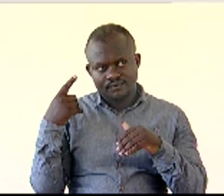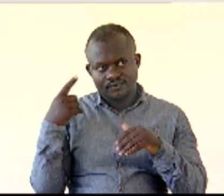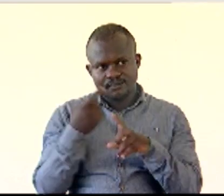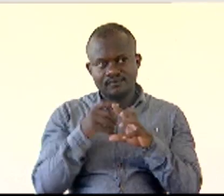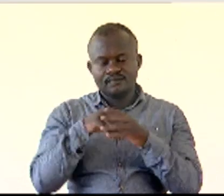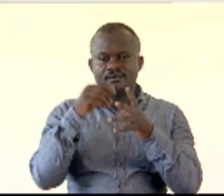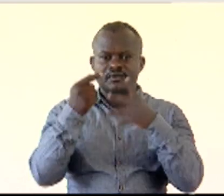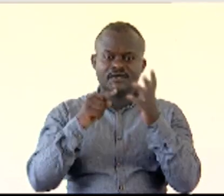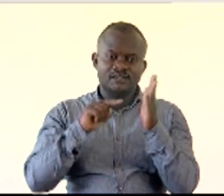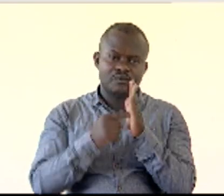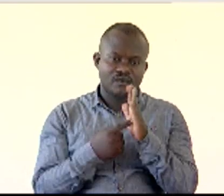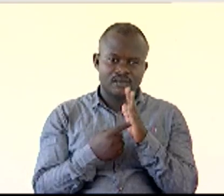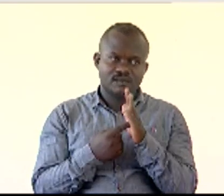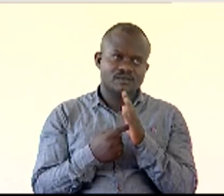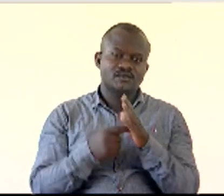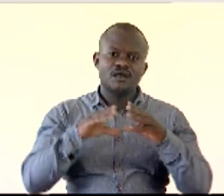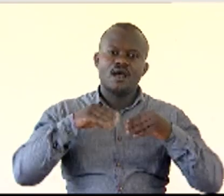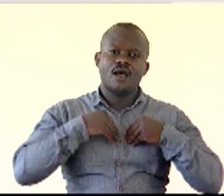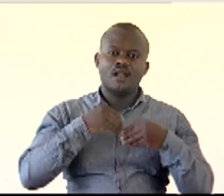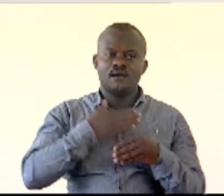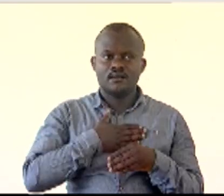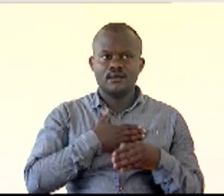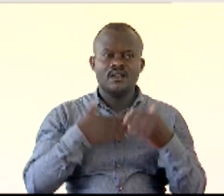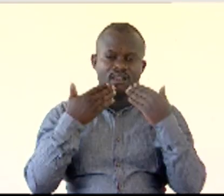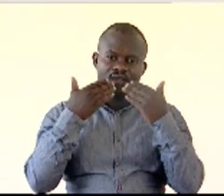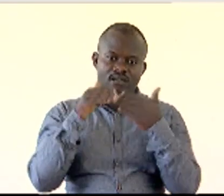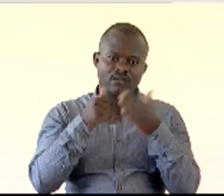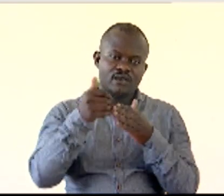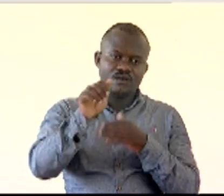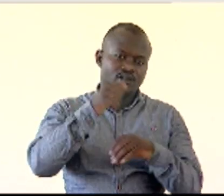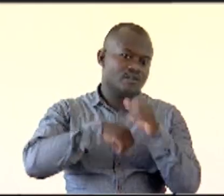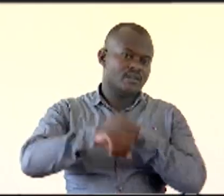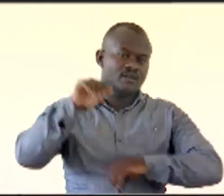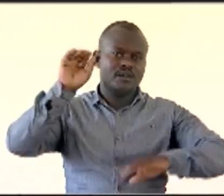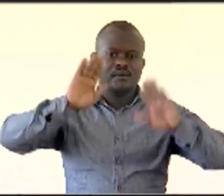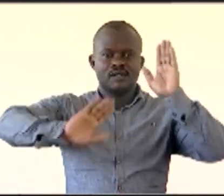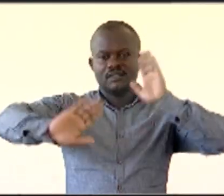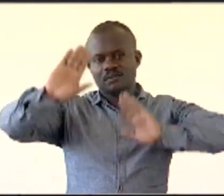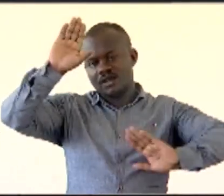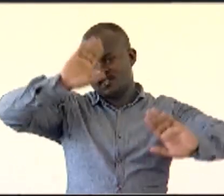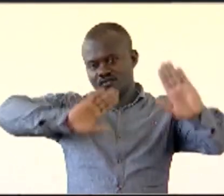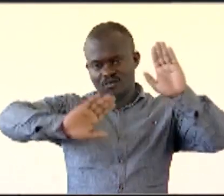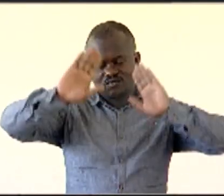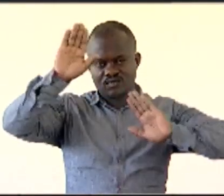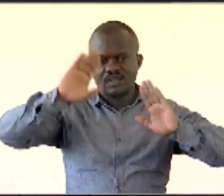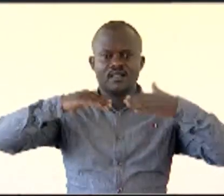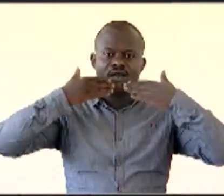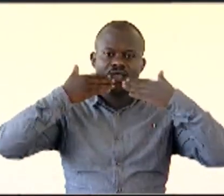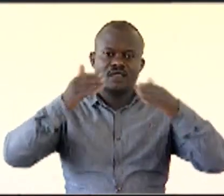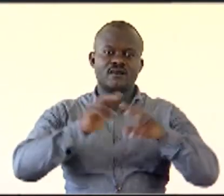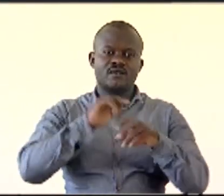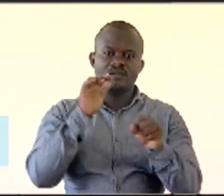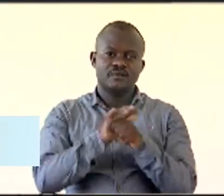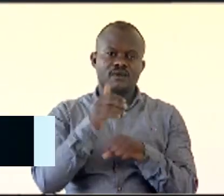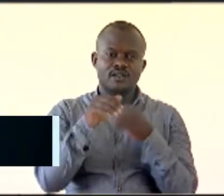From this point, allow me thank you for your active participation. Thank you very much for